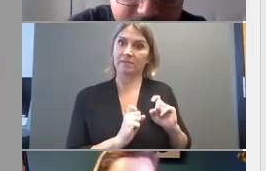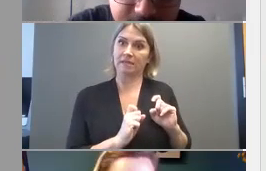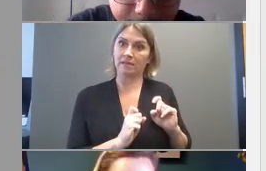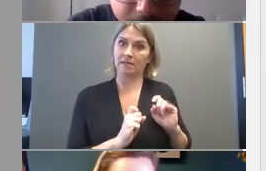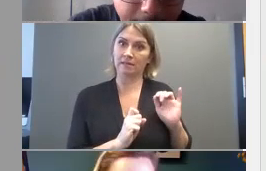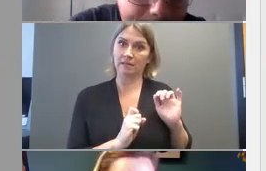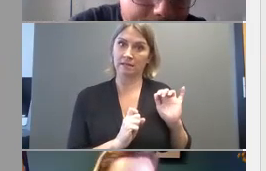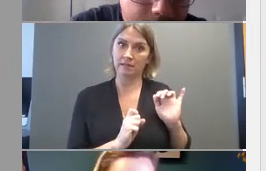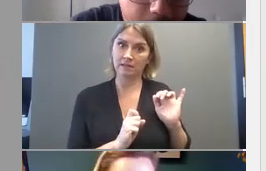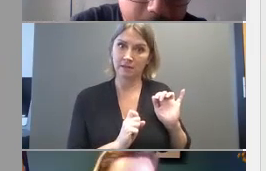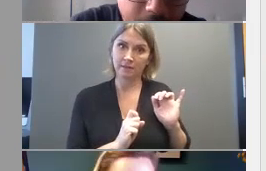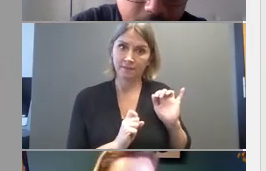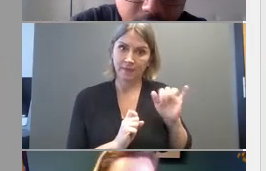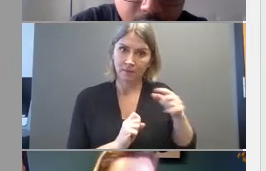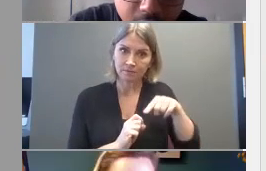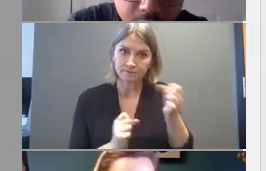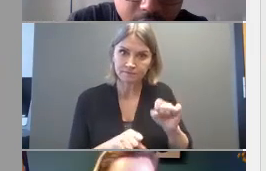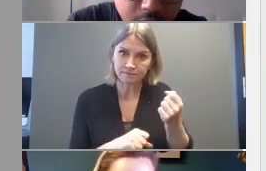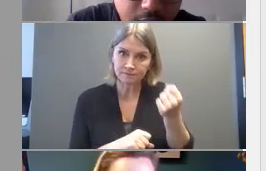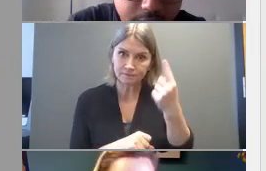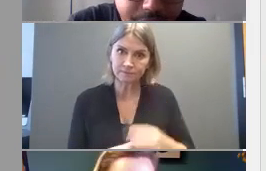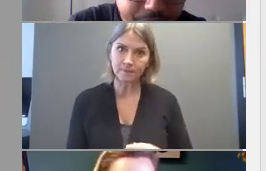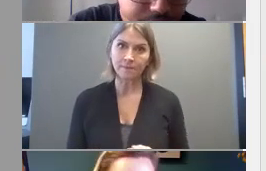give you an example.